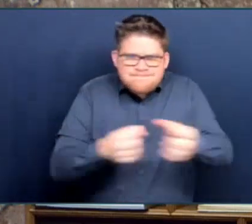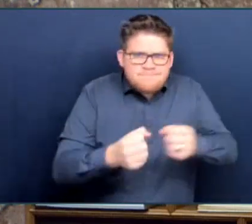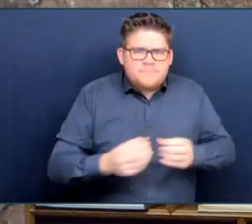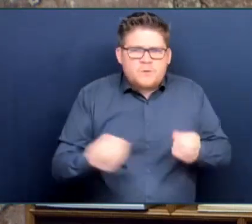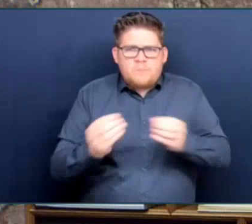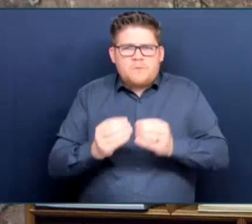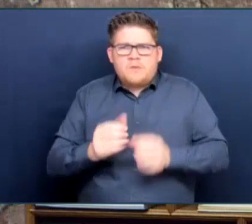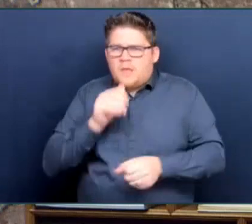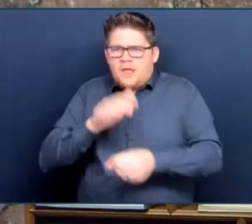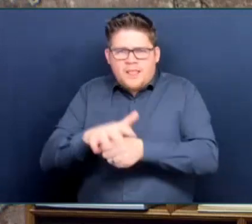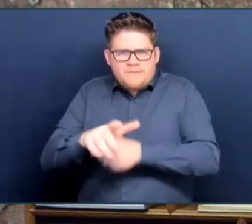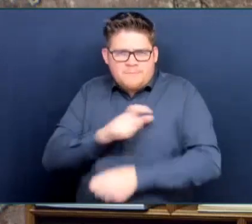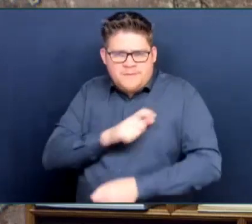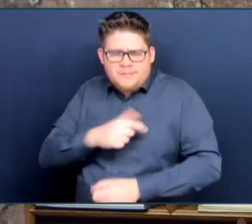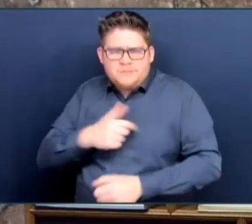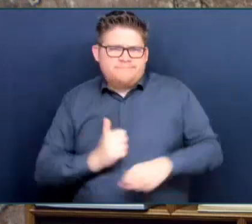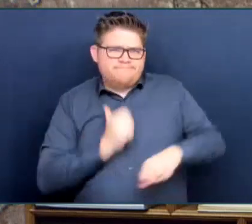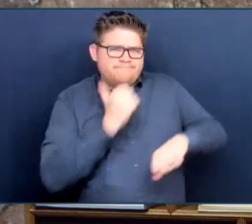new officers.